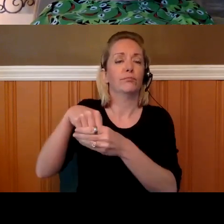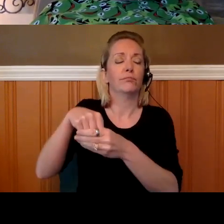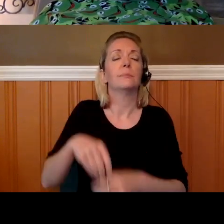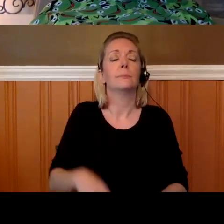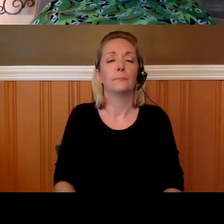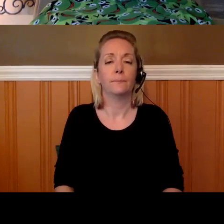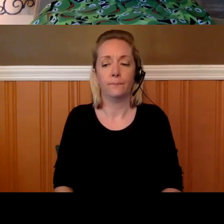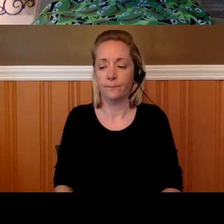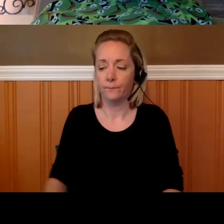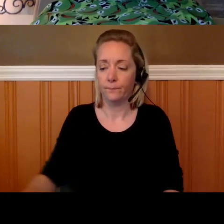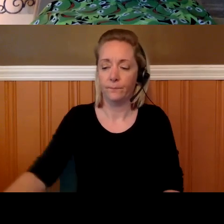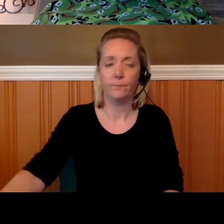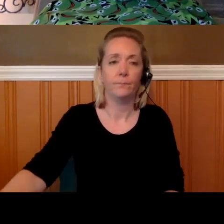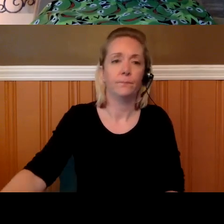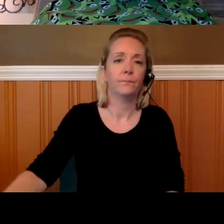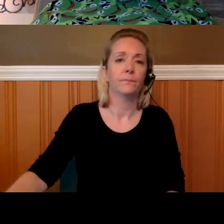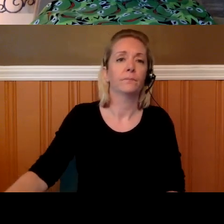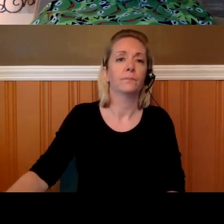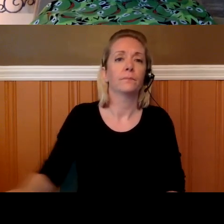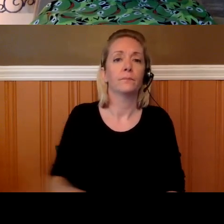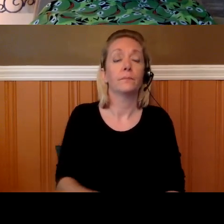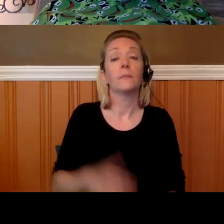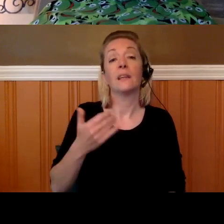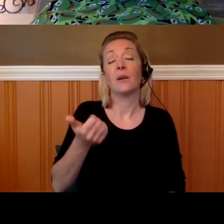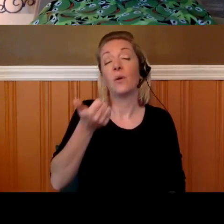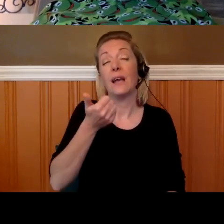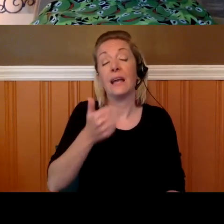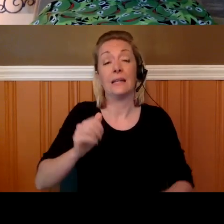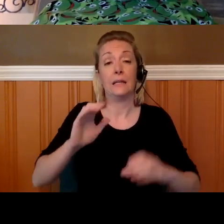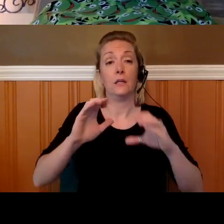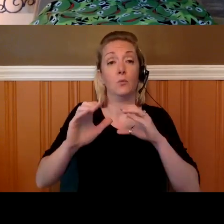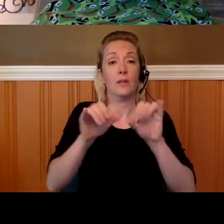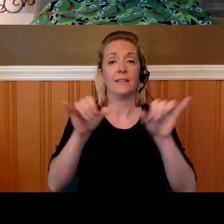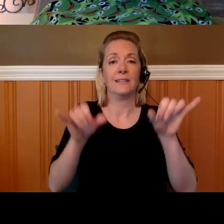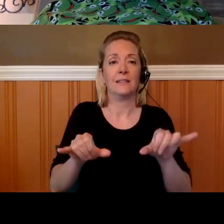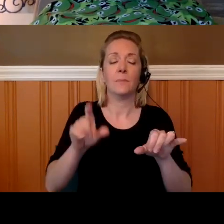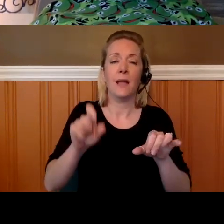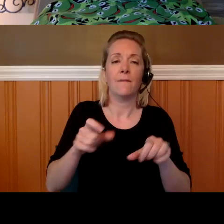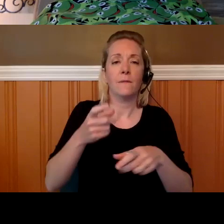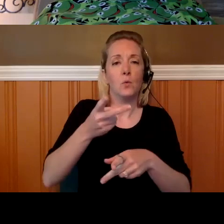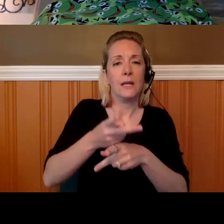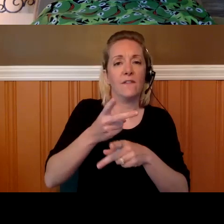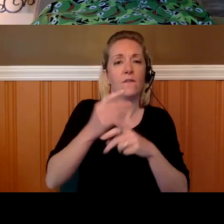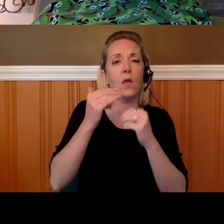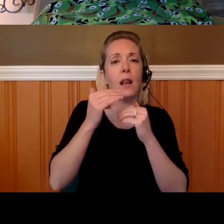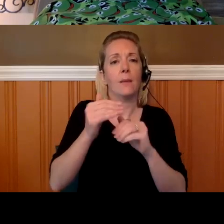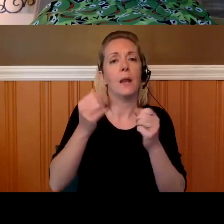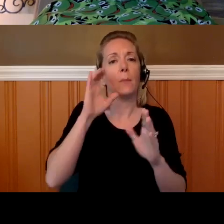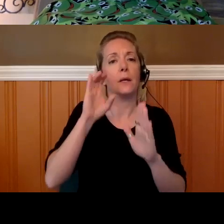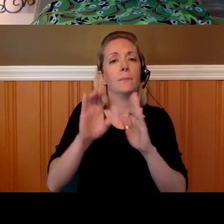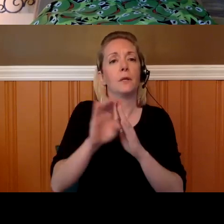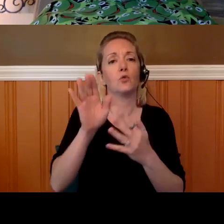In communication systems, you have to watch the number of picture choices due